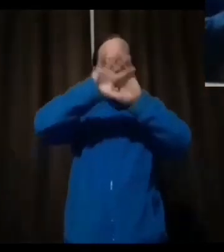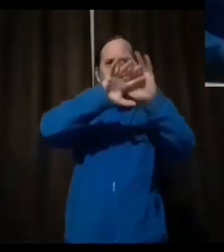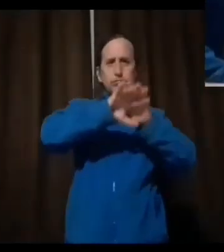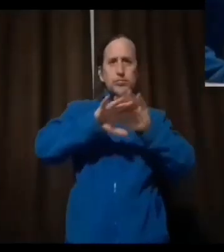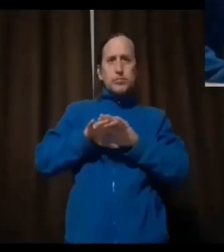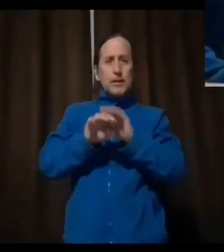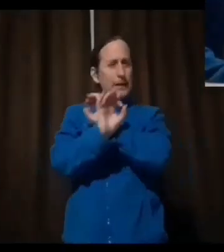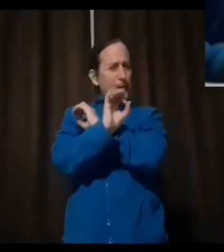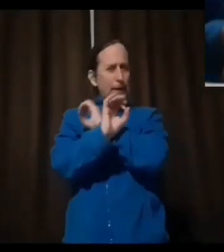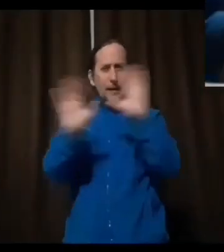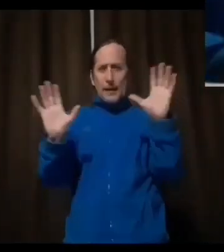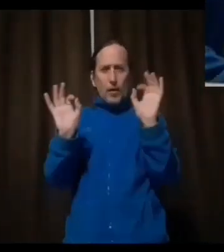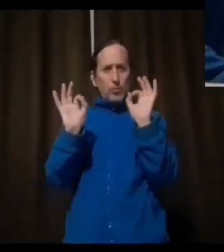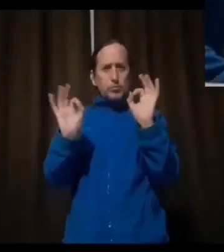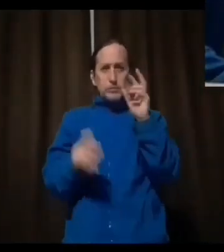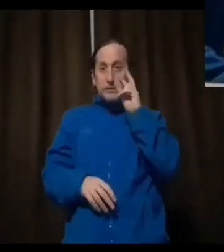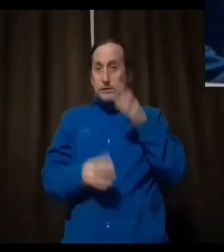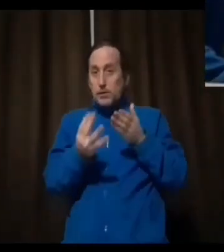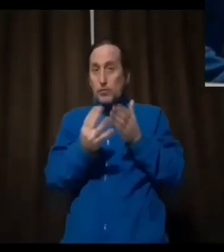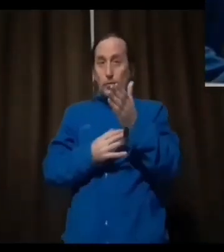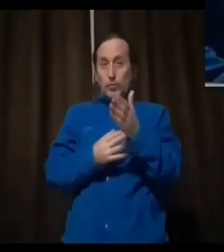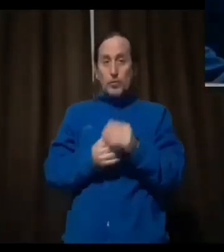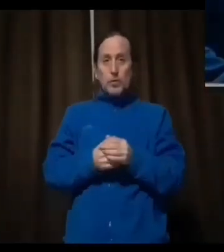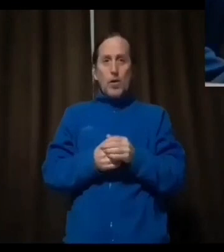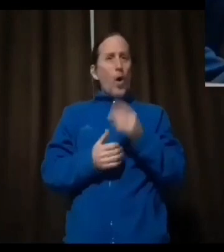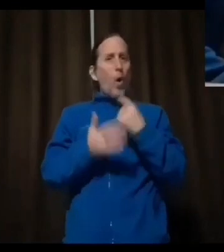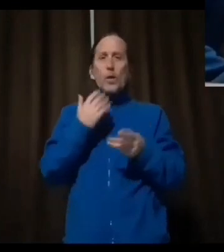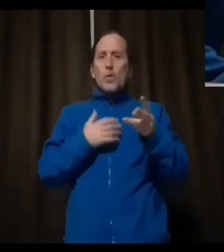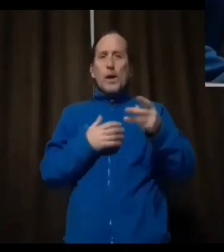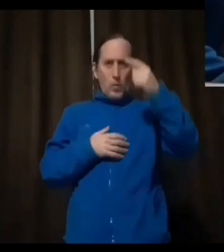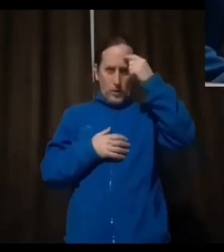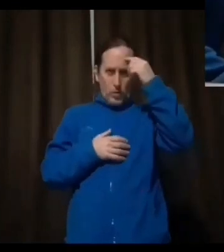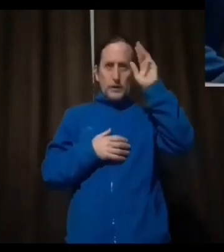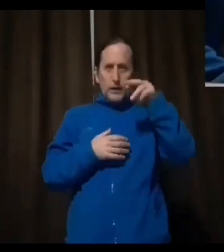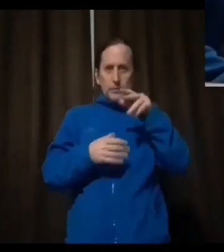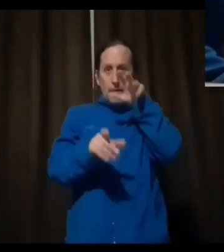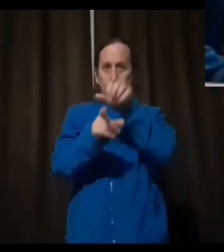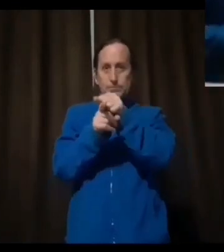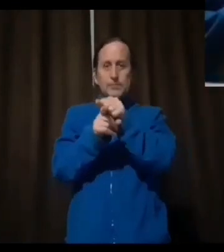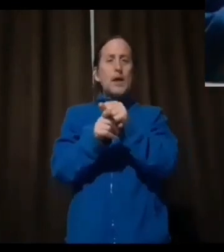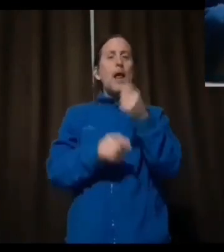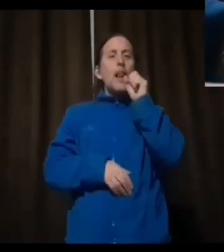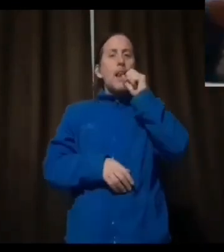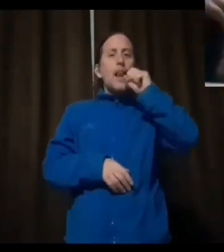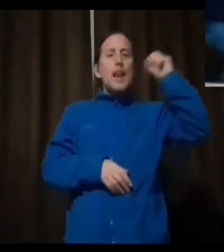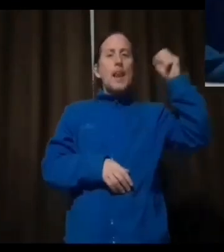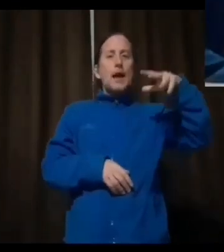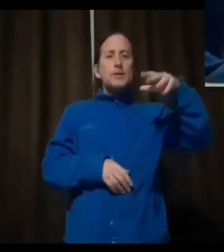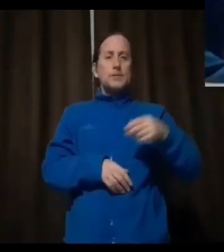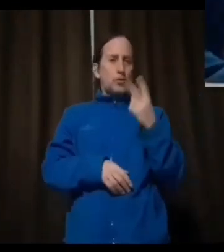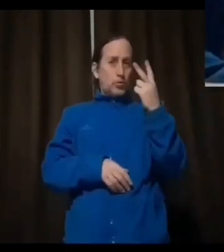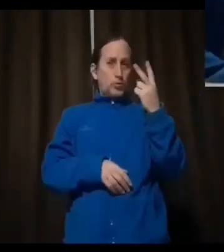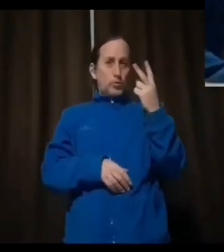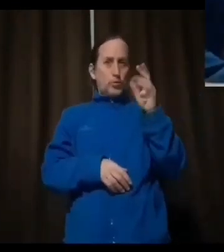we can detect it is with light coming through. And there's only two forms of energy. There's light moving freely